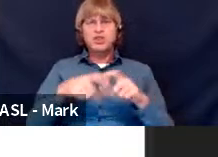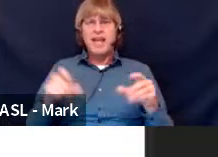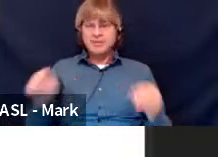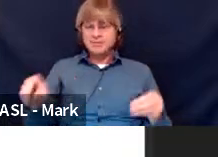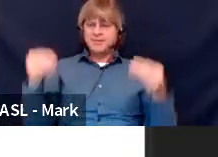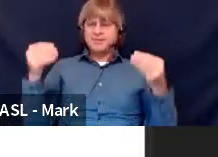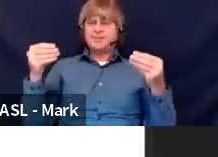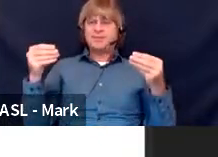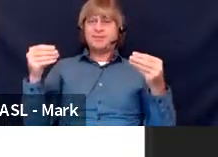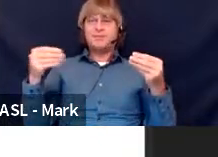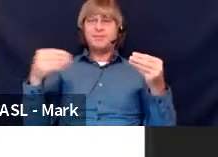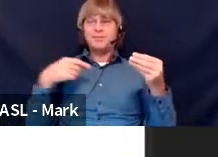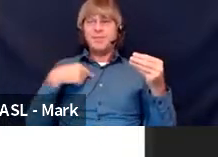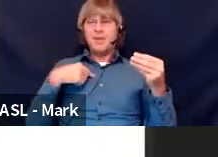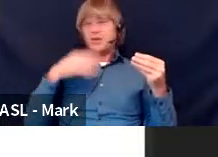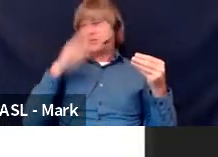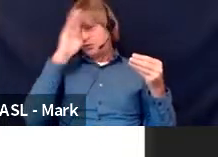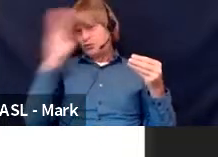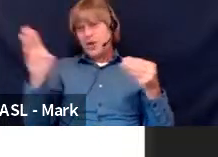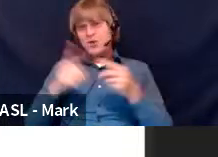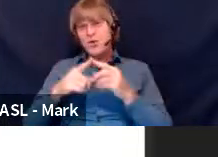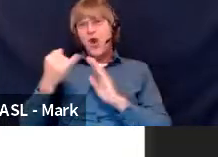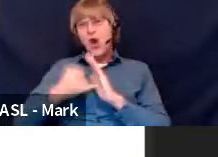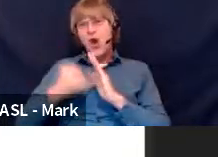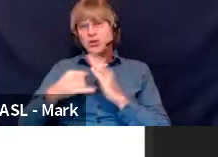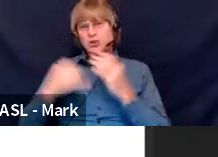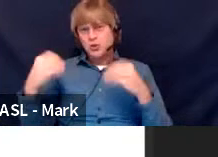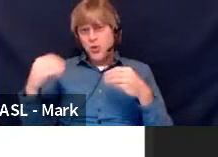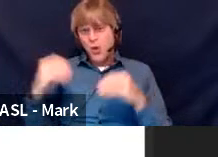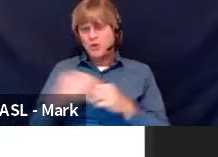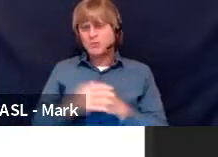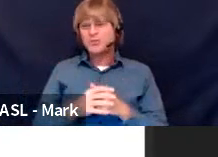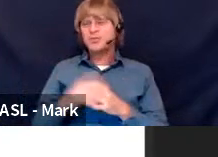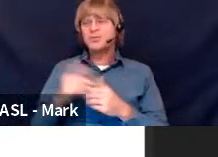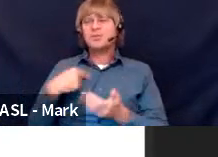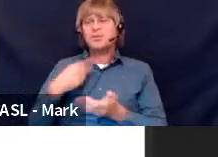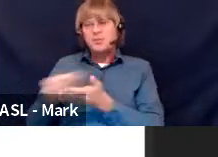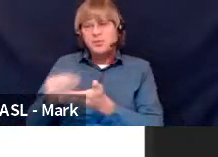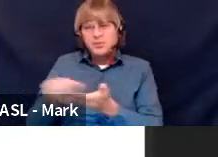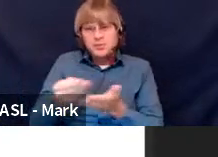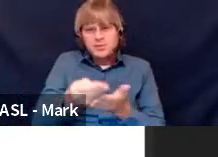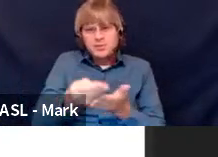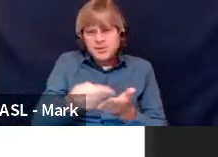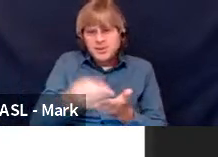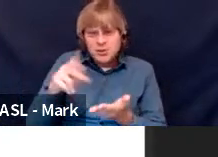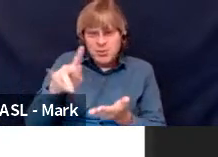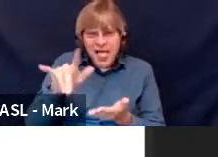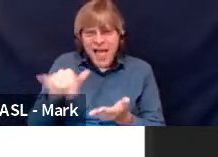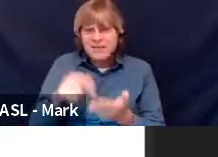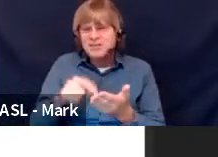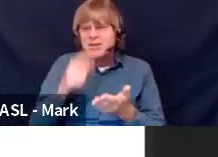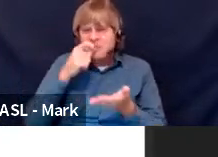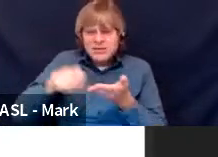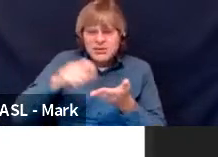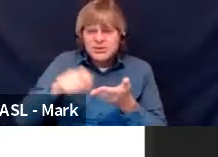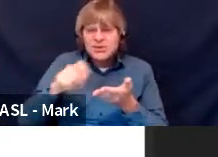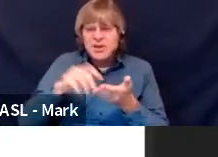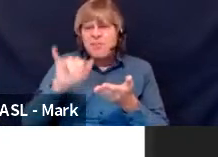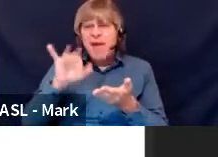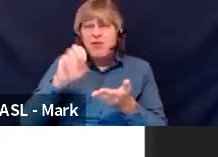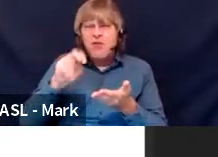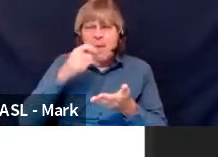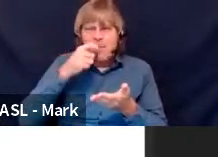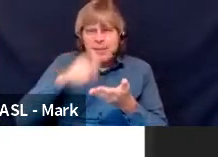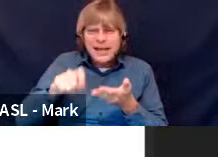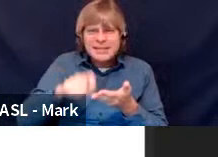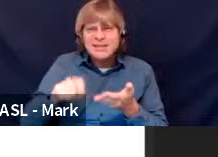got from them, I went straight to an art store and I got some supplies. I got some Sharpies, some Micron